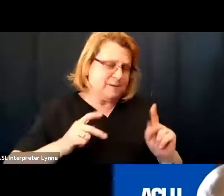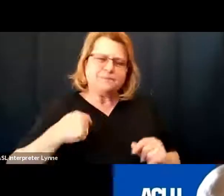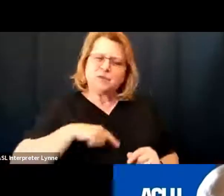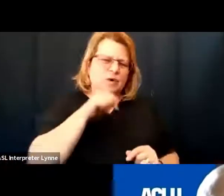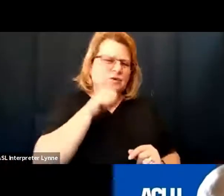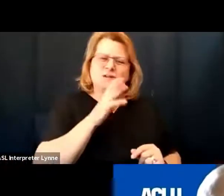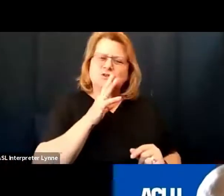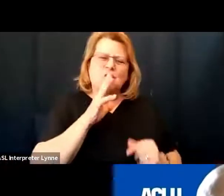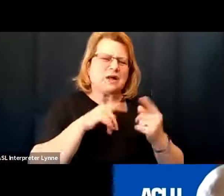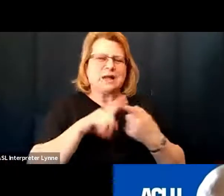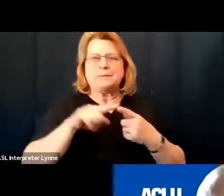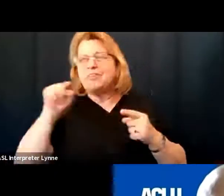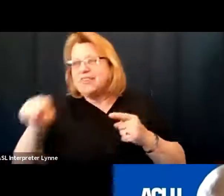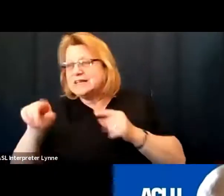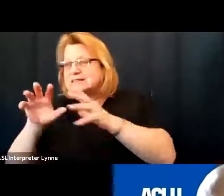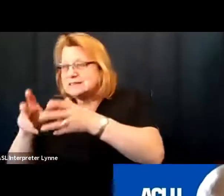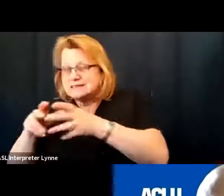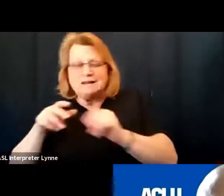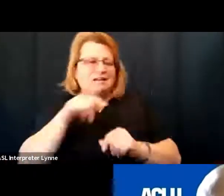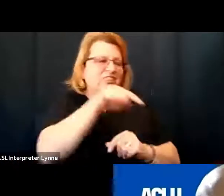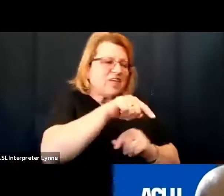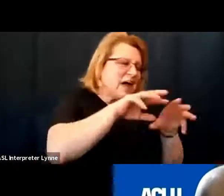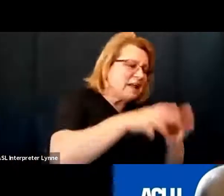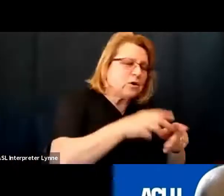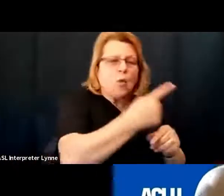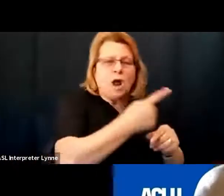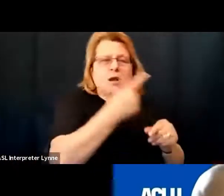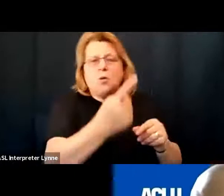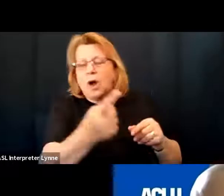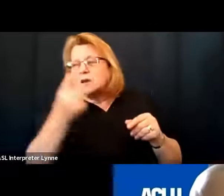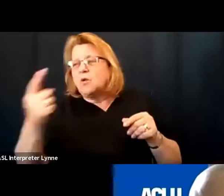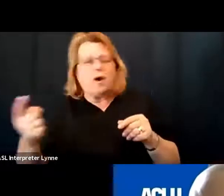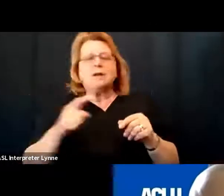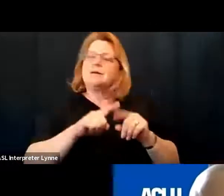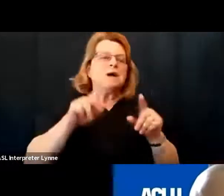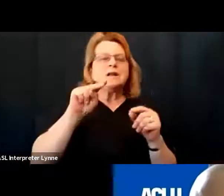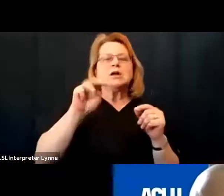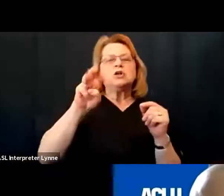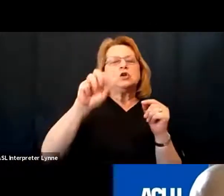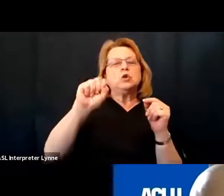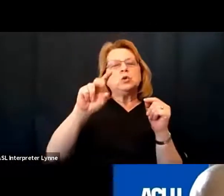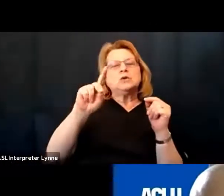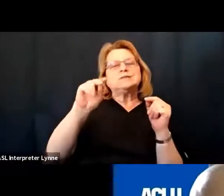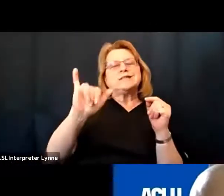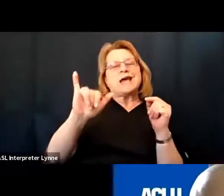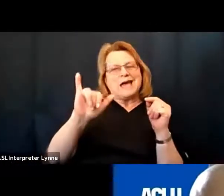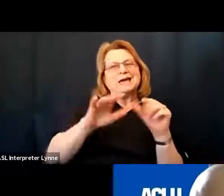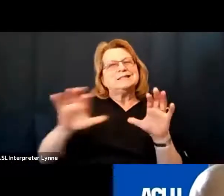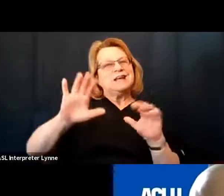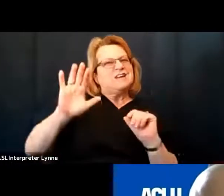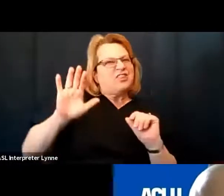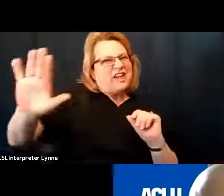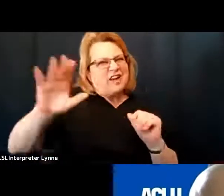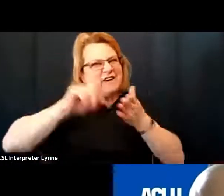about this case and that case, but Newsday was able to do their